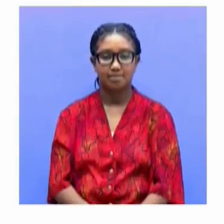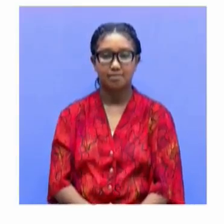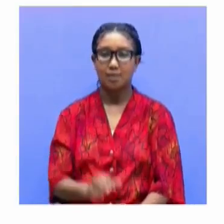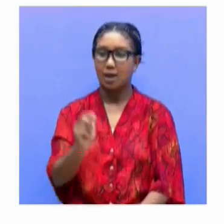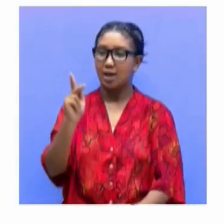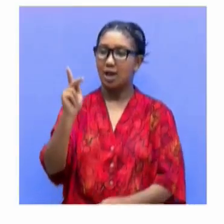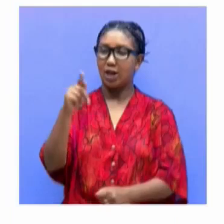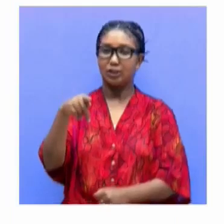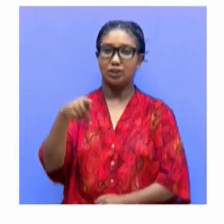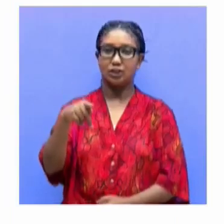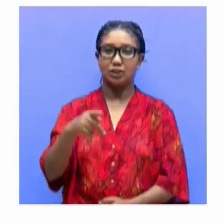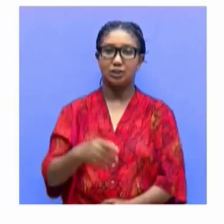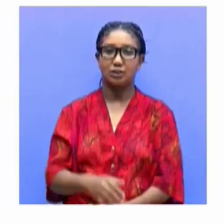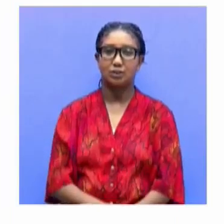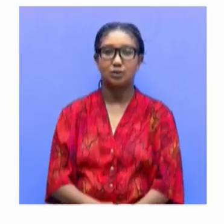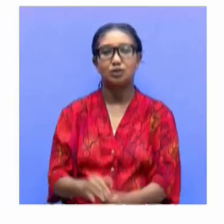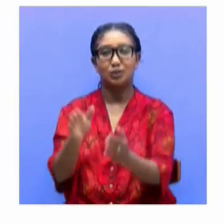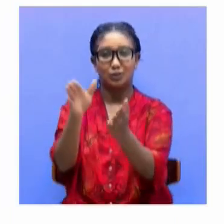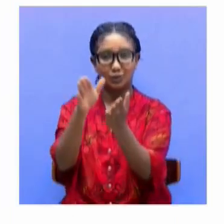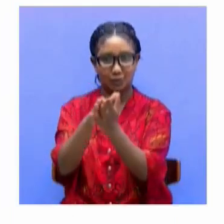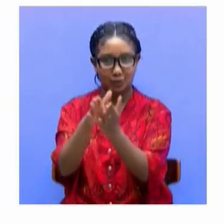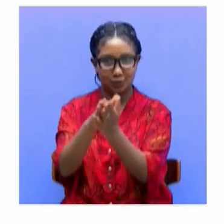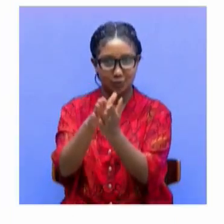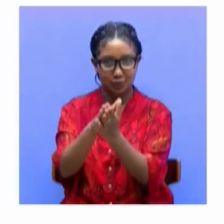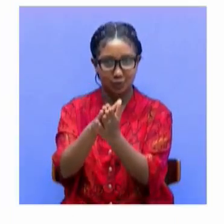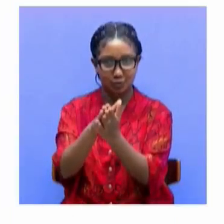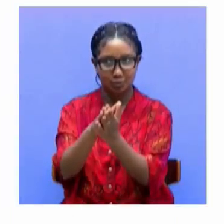KG school.